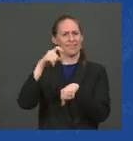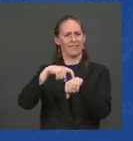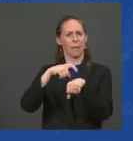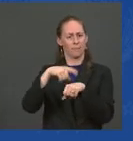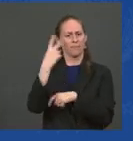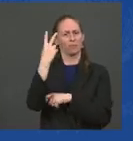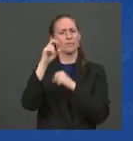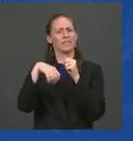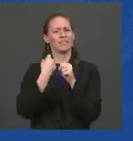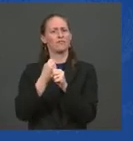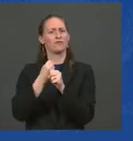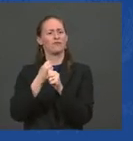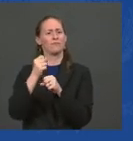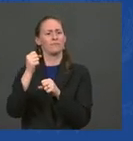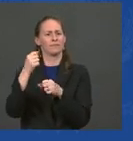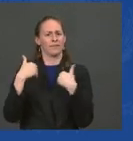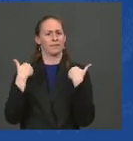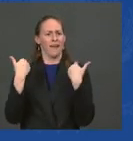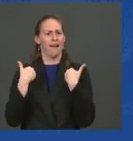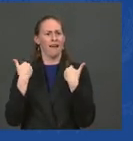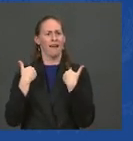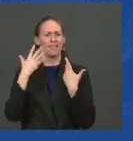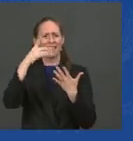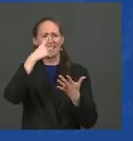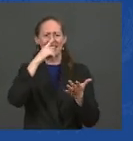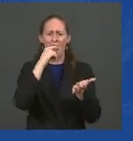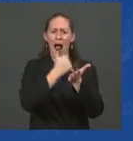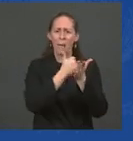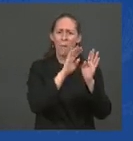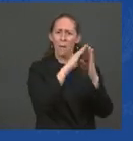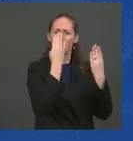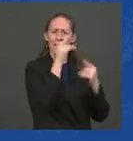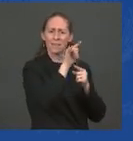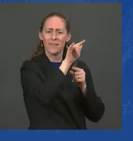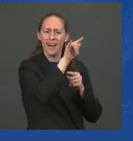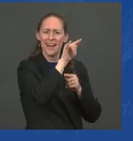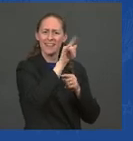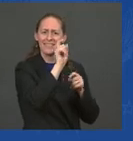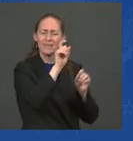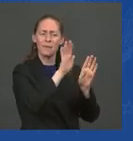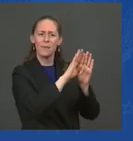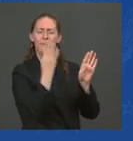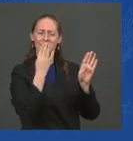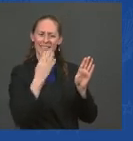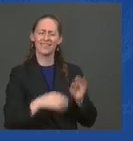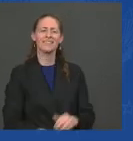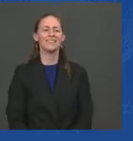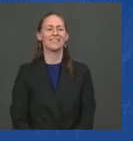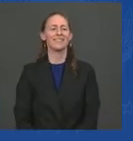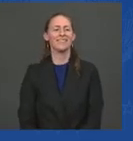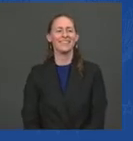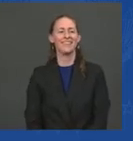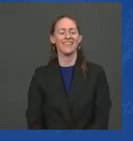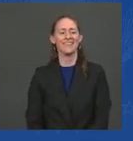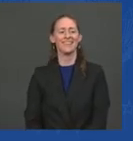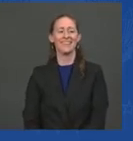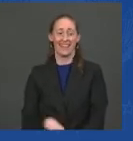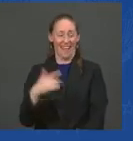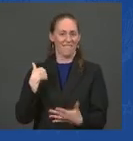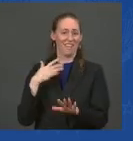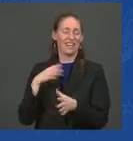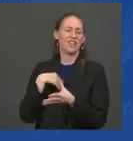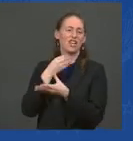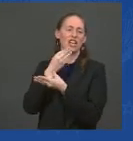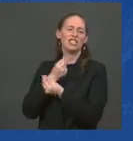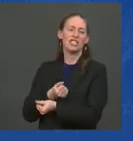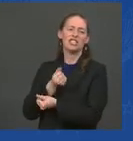I was chairman. I said, can you get the airport open for us? I used to kid Barack. I couldn't